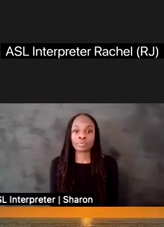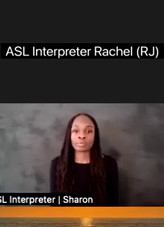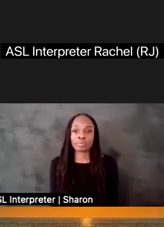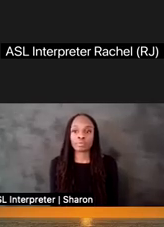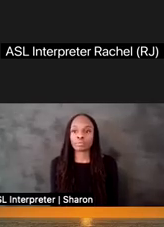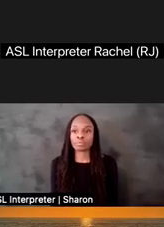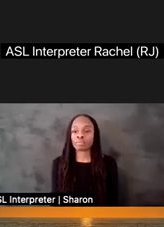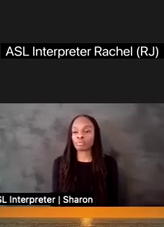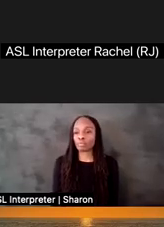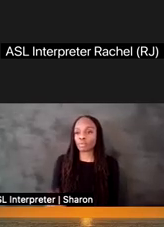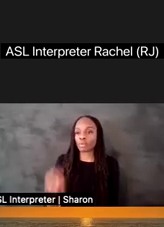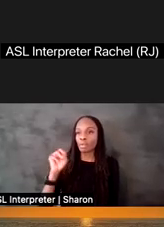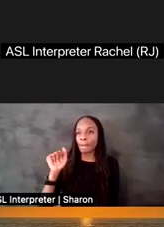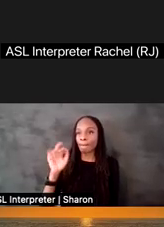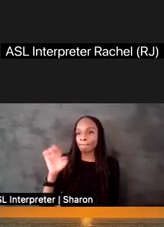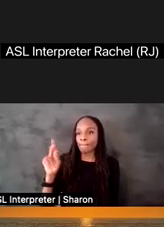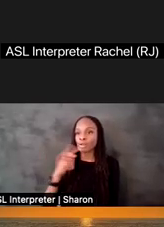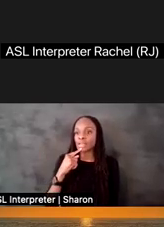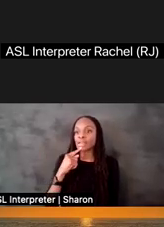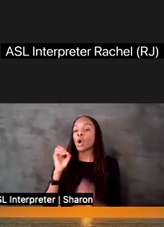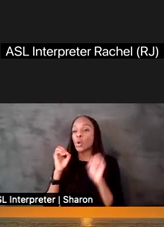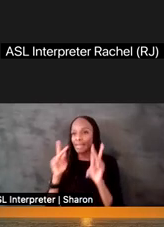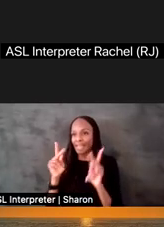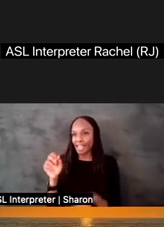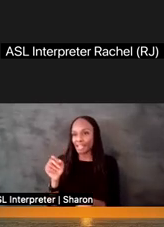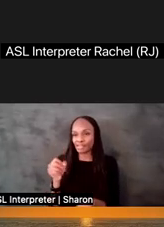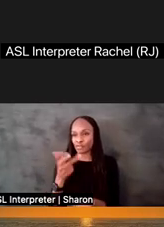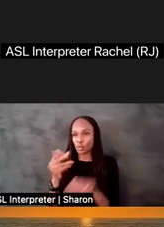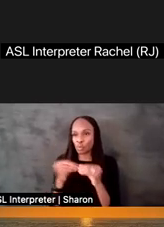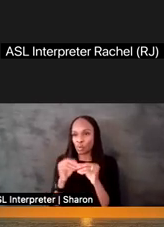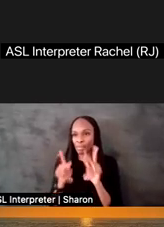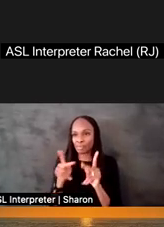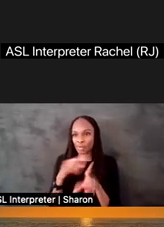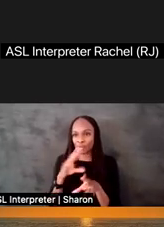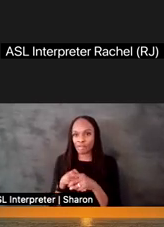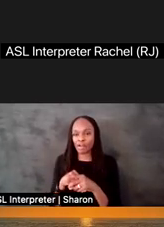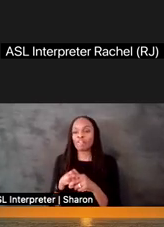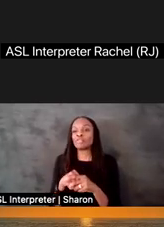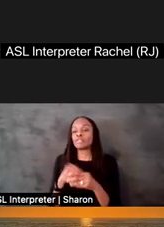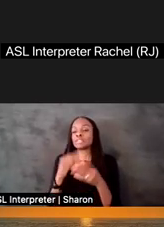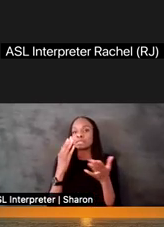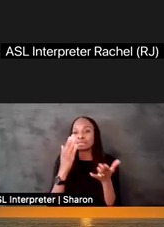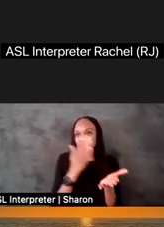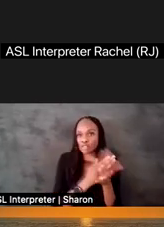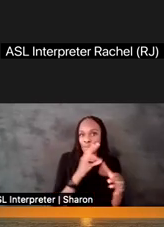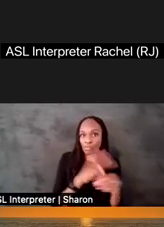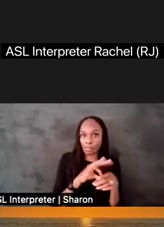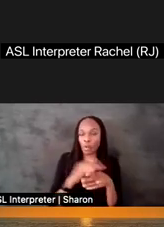Okay, there's a few more people participating, and okay, end that poll and share the